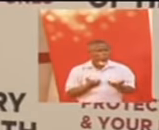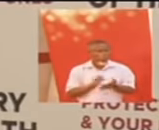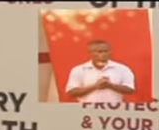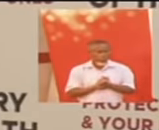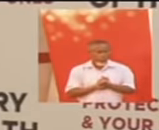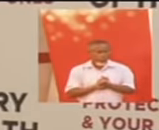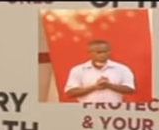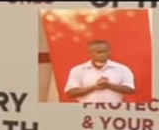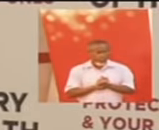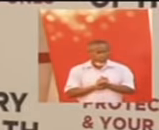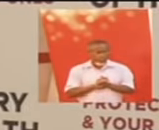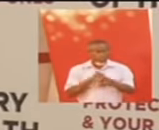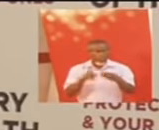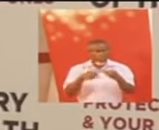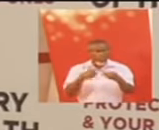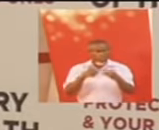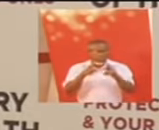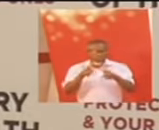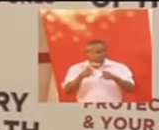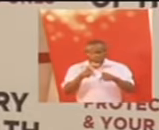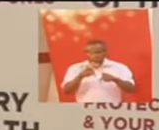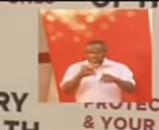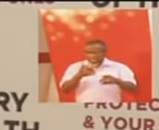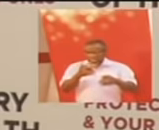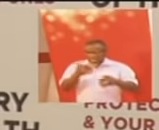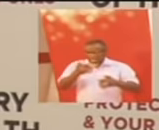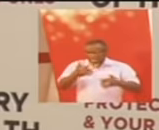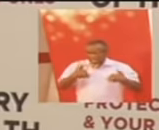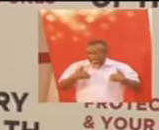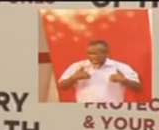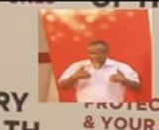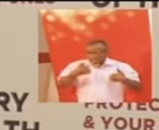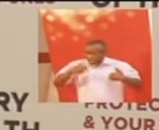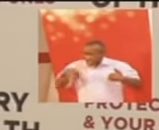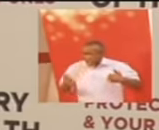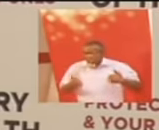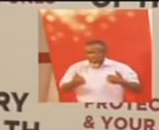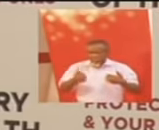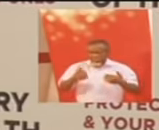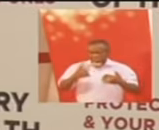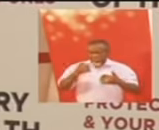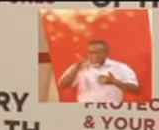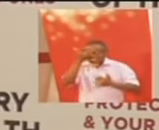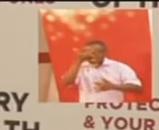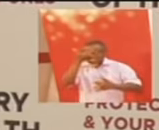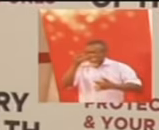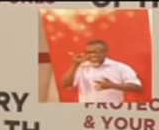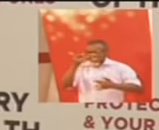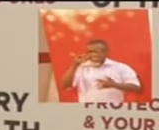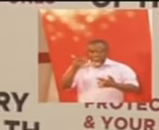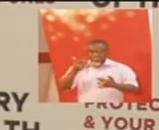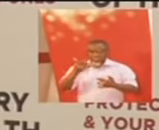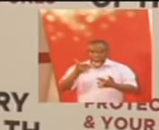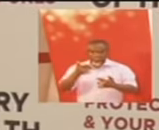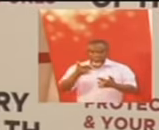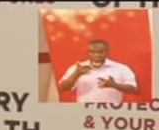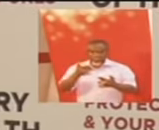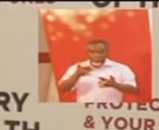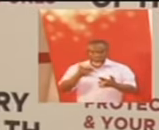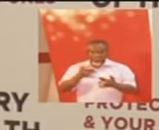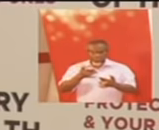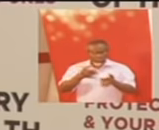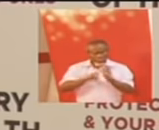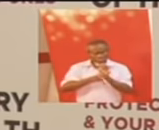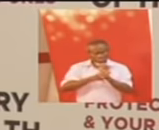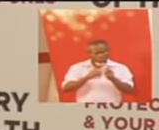pre-existing medical conditions that a person may have. So, for example, when we speak about comorbidities in the context of COVID, we are